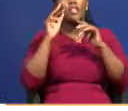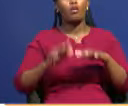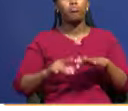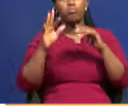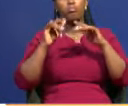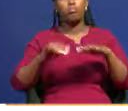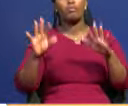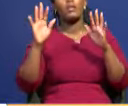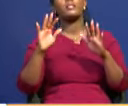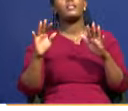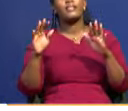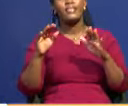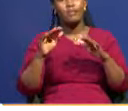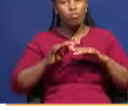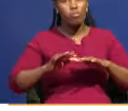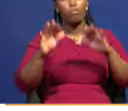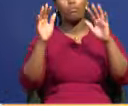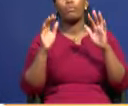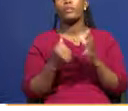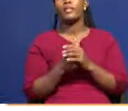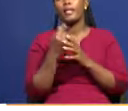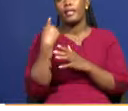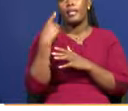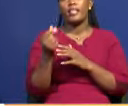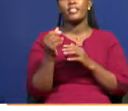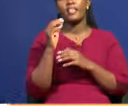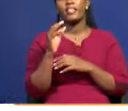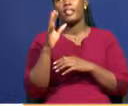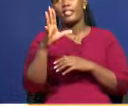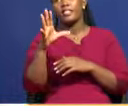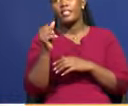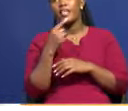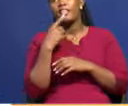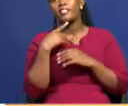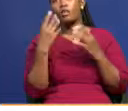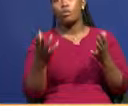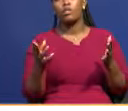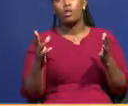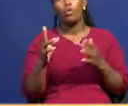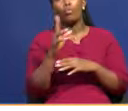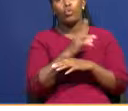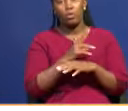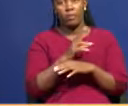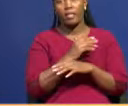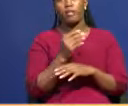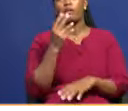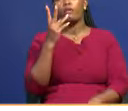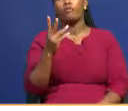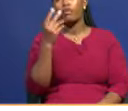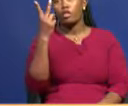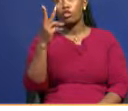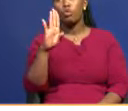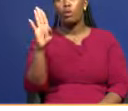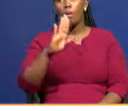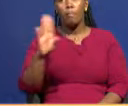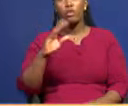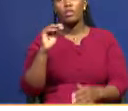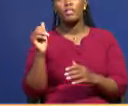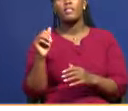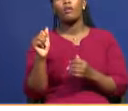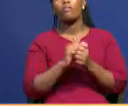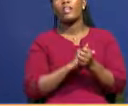yesterday the Minister for Roads and Transport is saying that they're going to spend 42 billion mm. on the damage that is caused